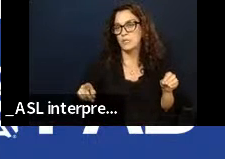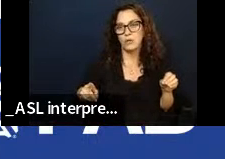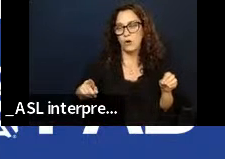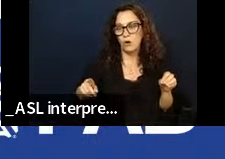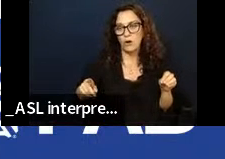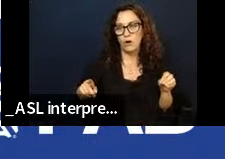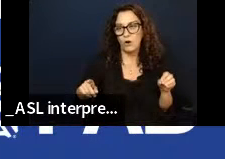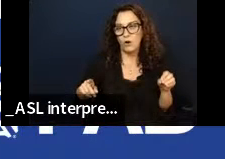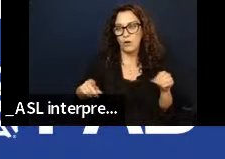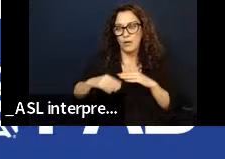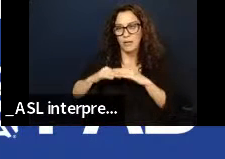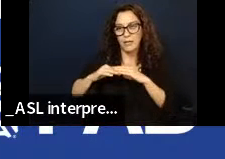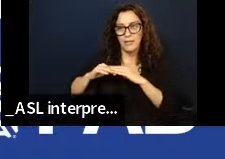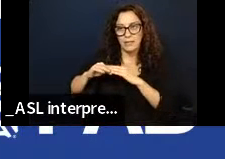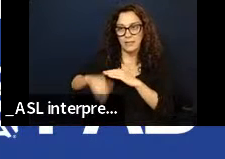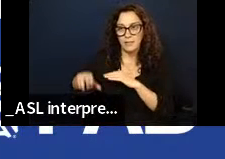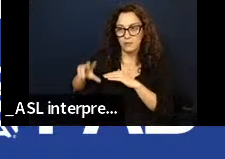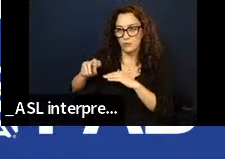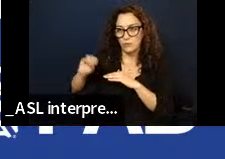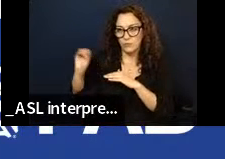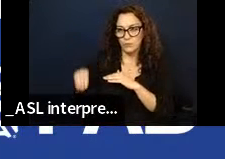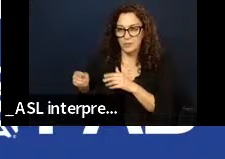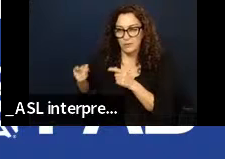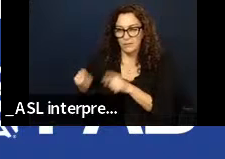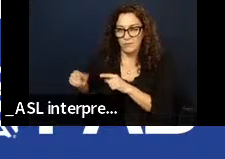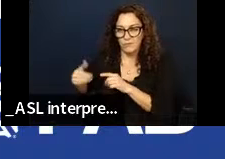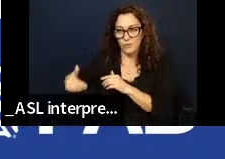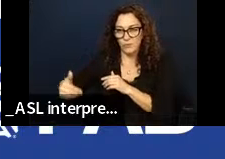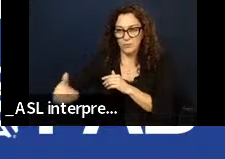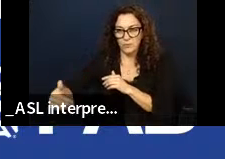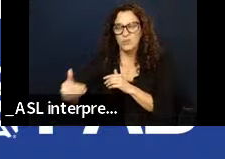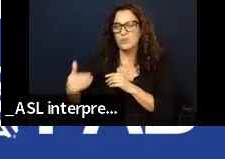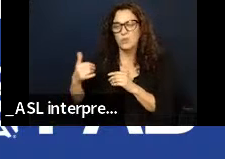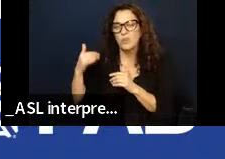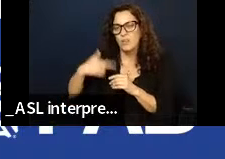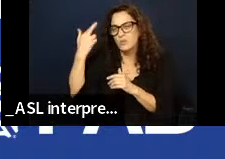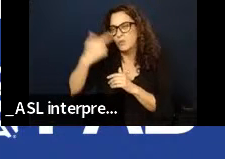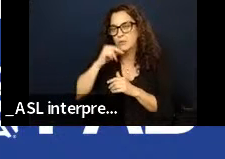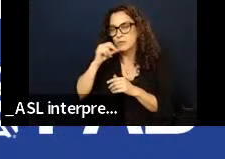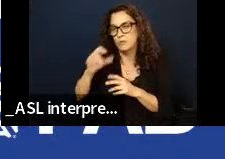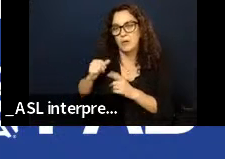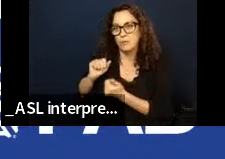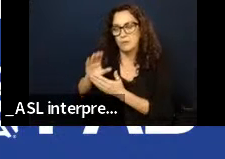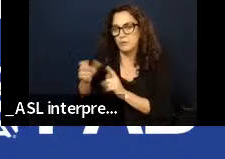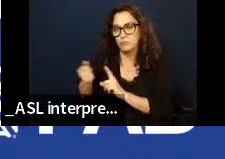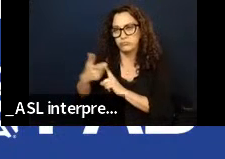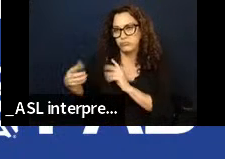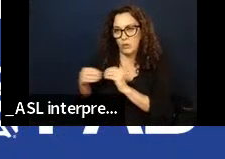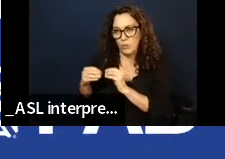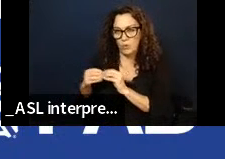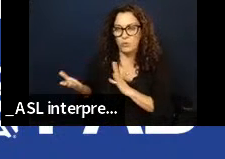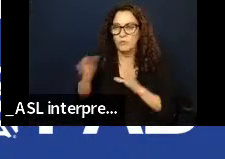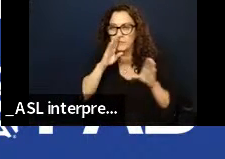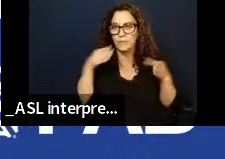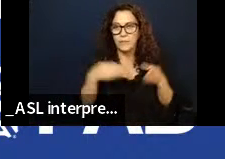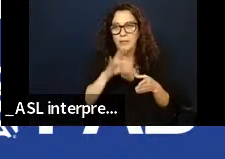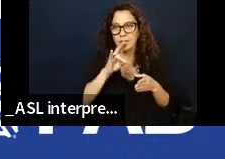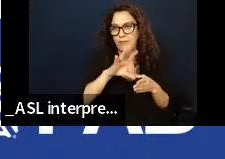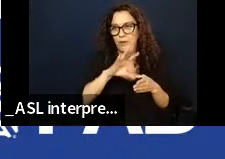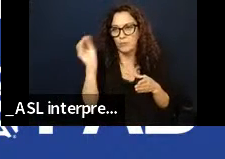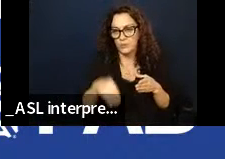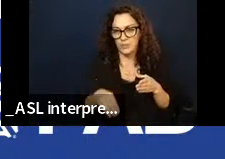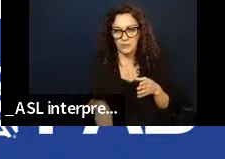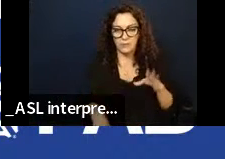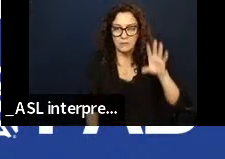in less than 3% frequency. So for the purpose of this presentation, they will not be addressed. And we're just going to go through these one by